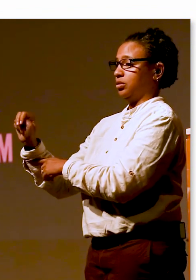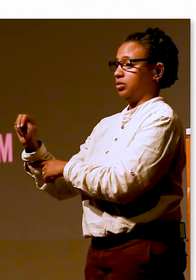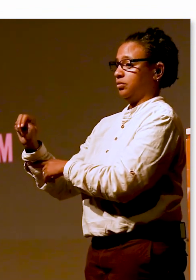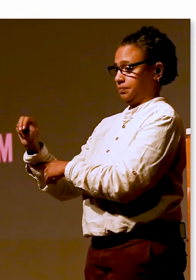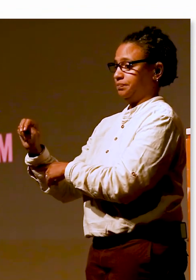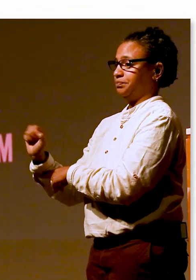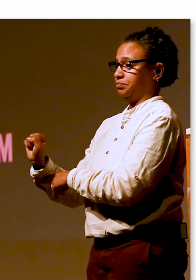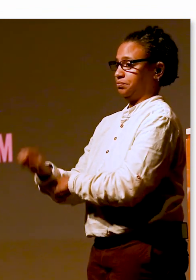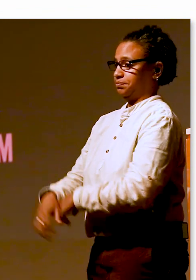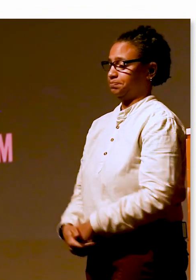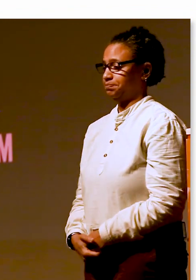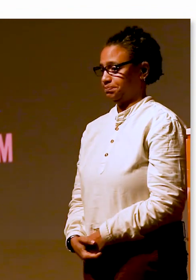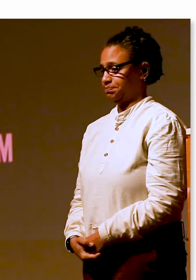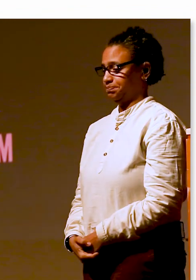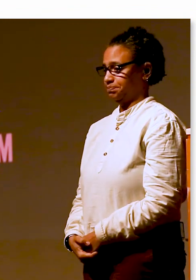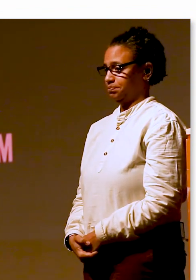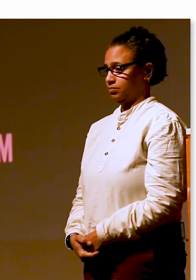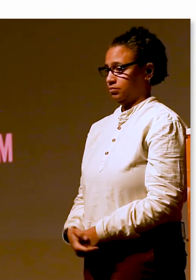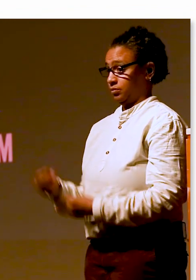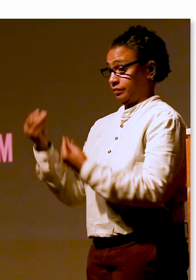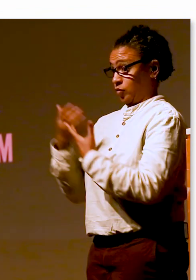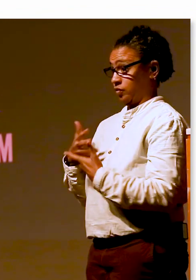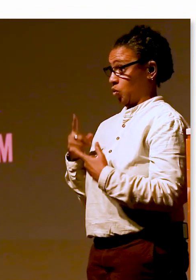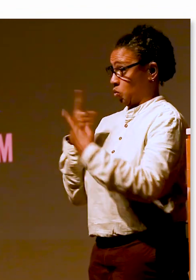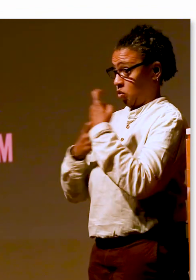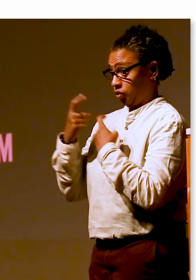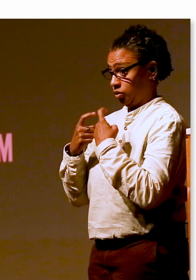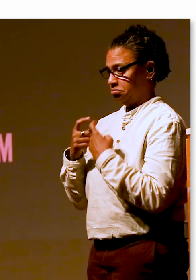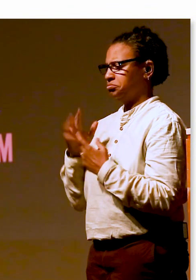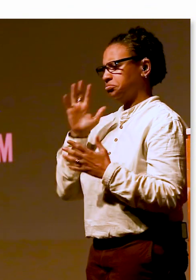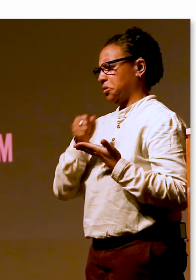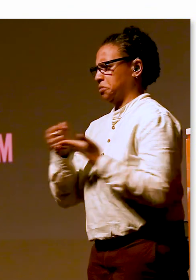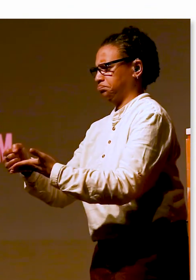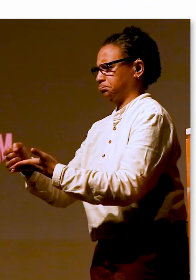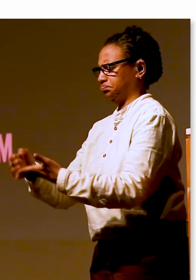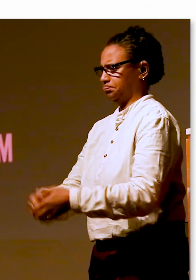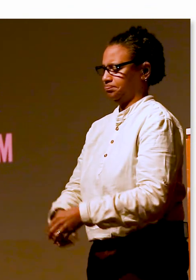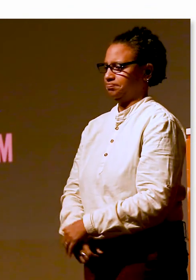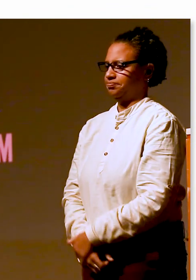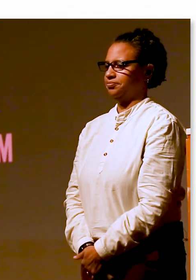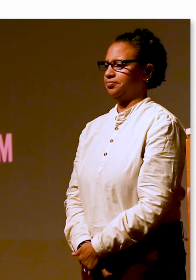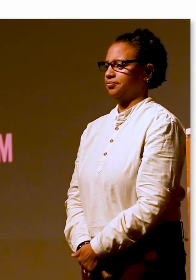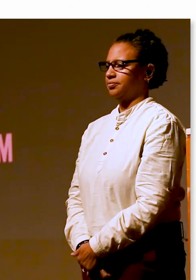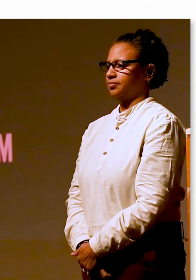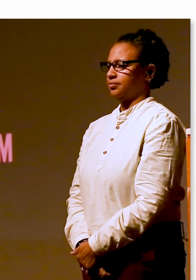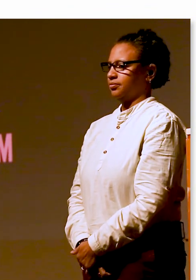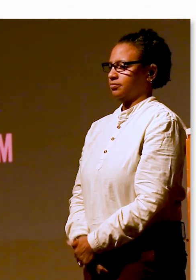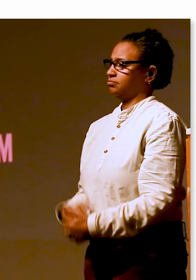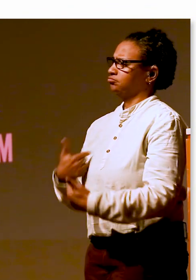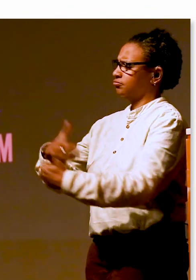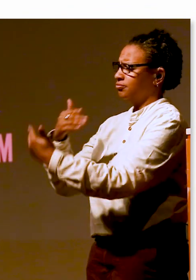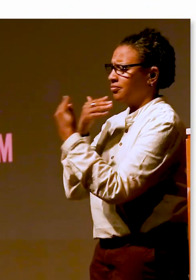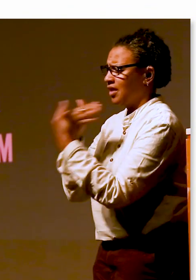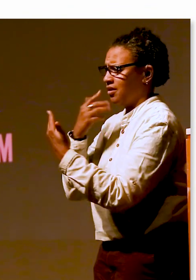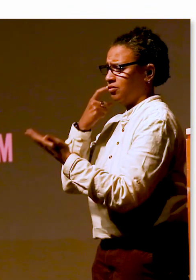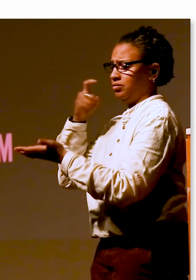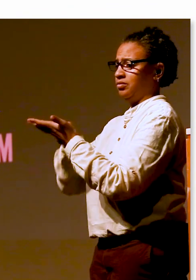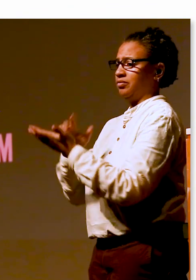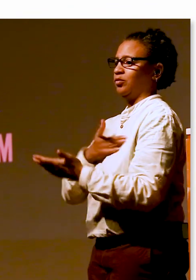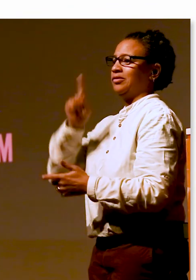pam.to/captions. And do please let us know if you have questions about that as well. We want to thank and acknowledge our deaf